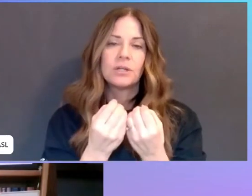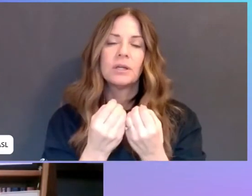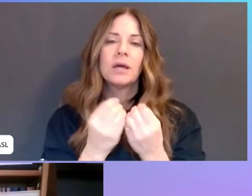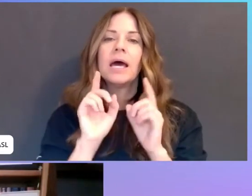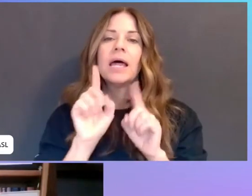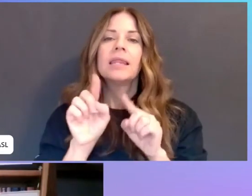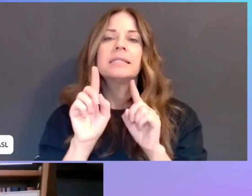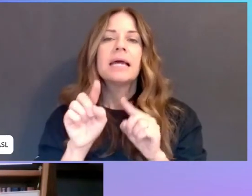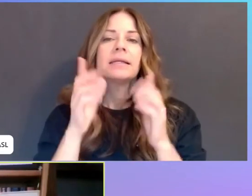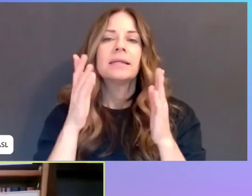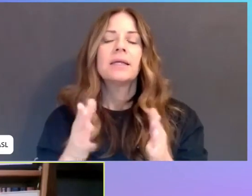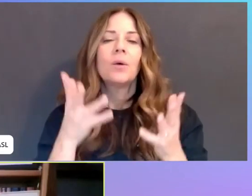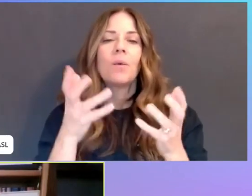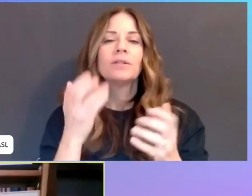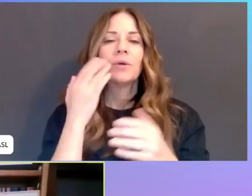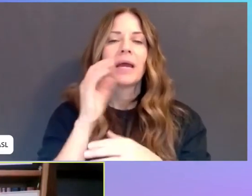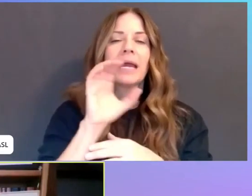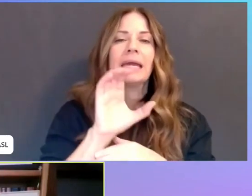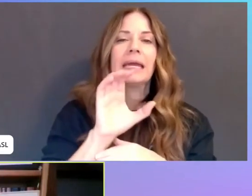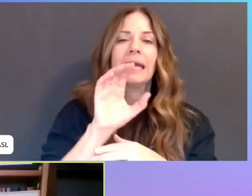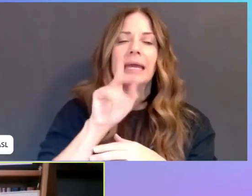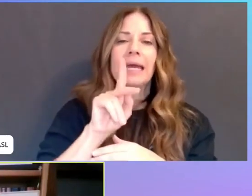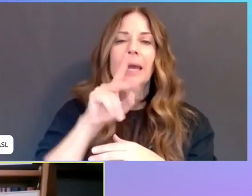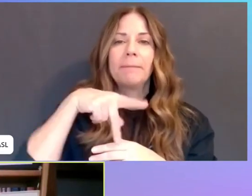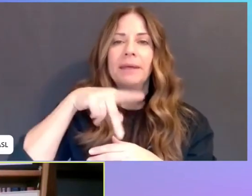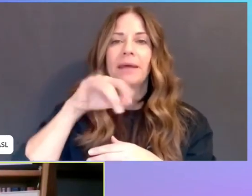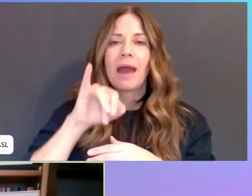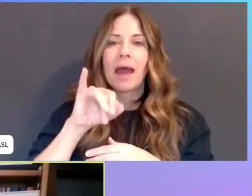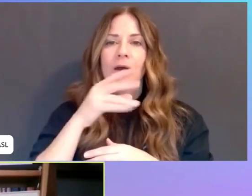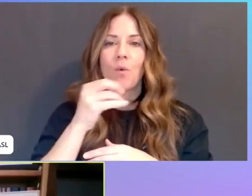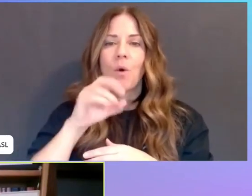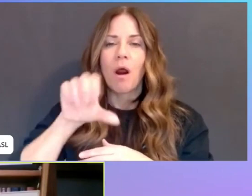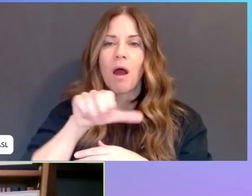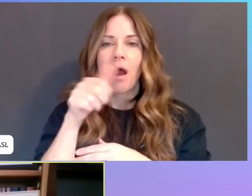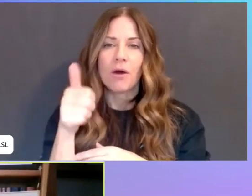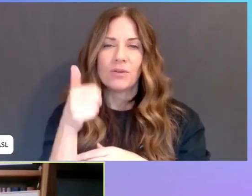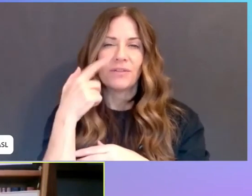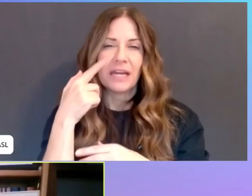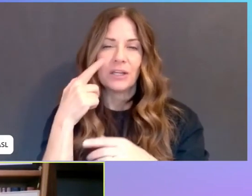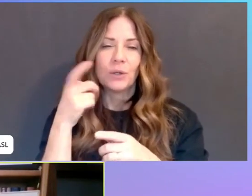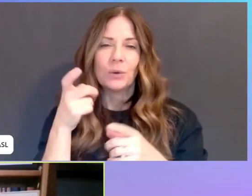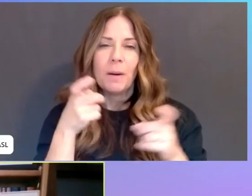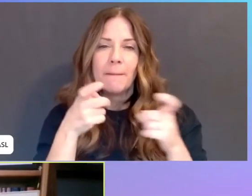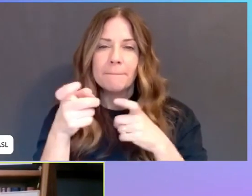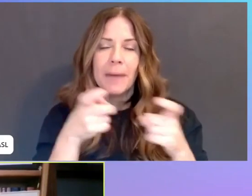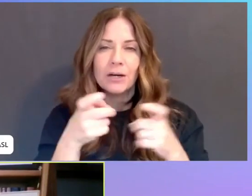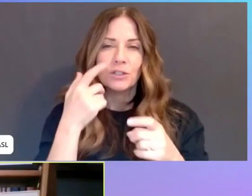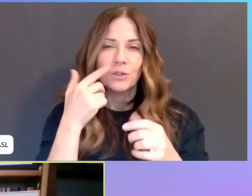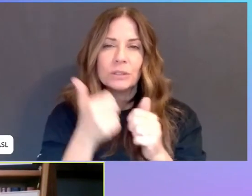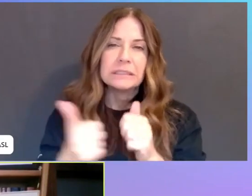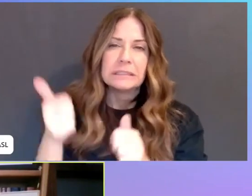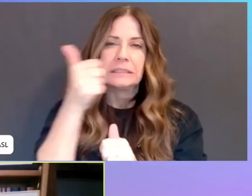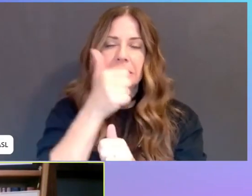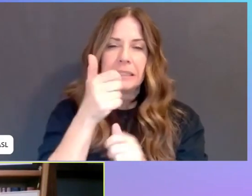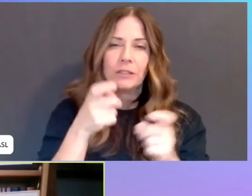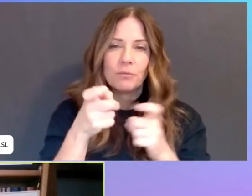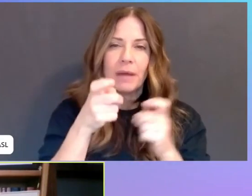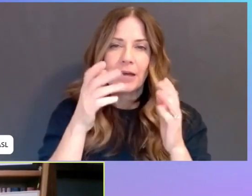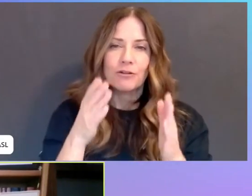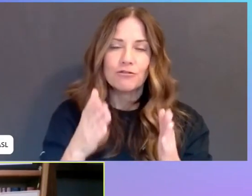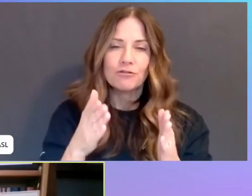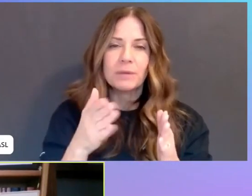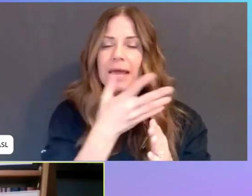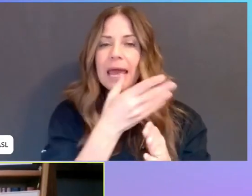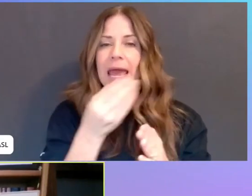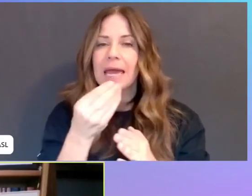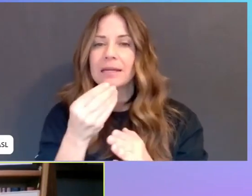attendee wants to know what KPIs or other indicators you monitor to show senior management and different teams in